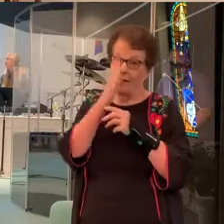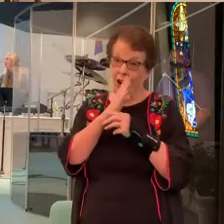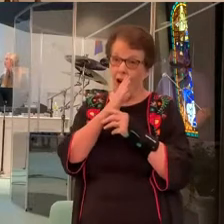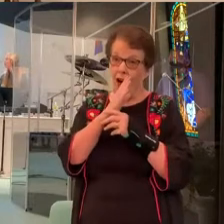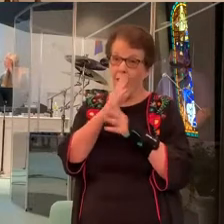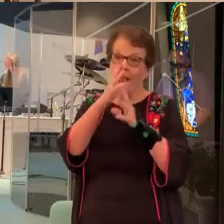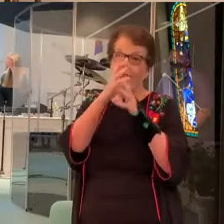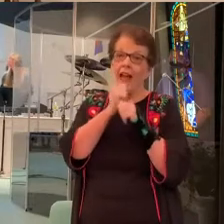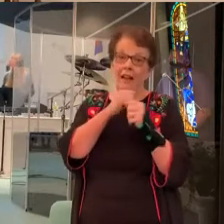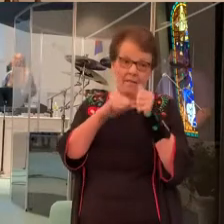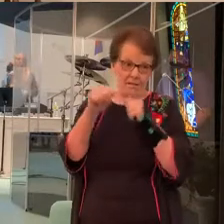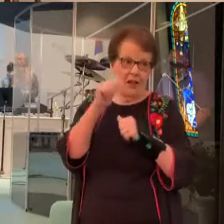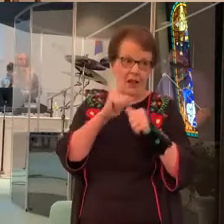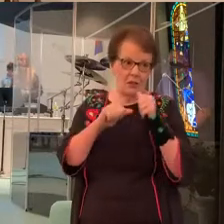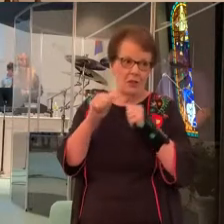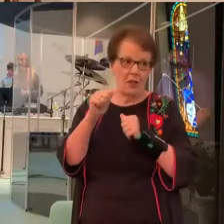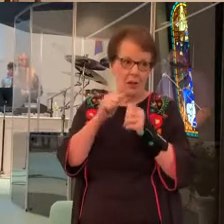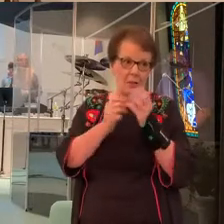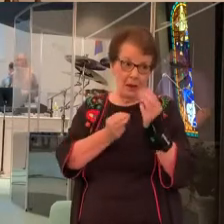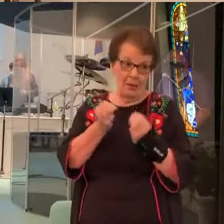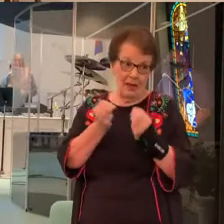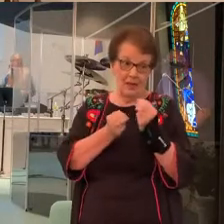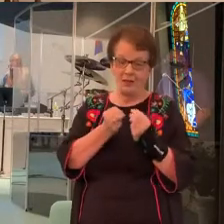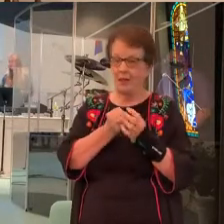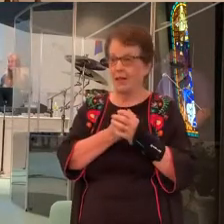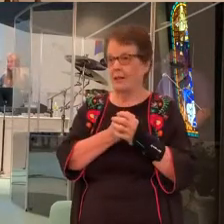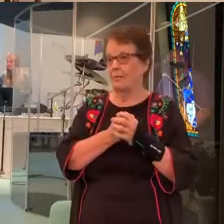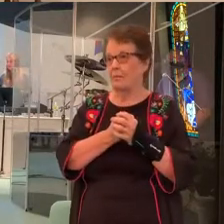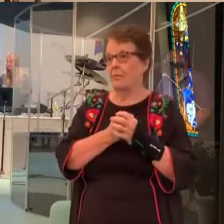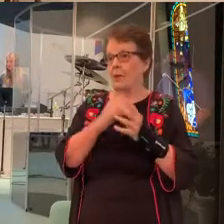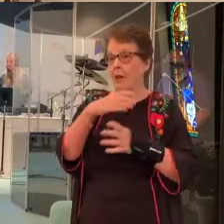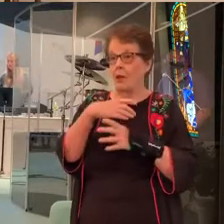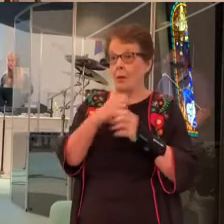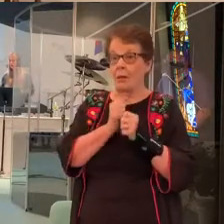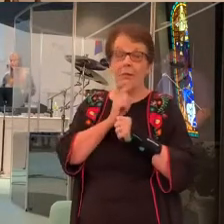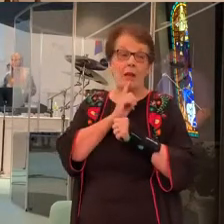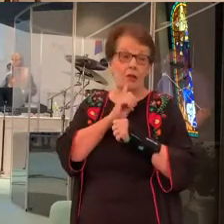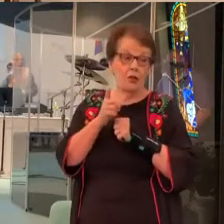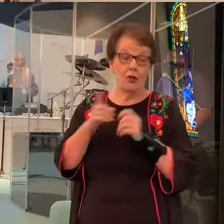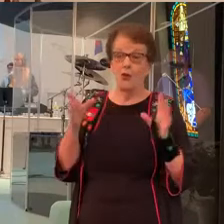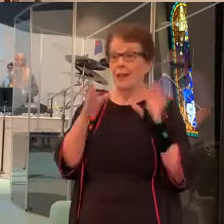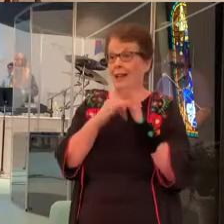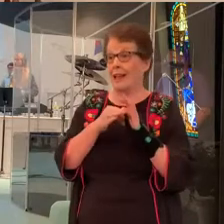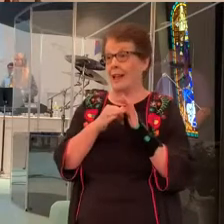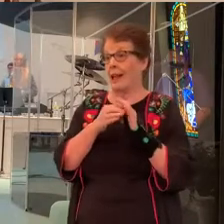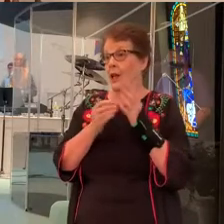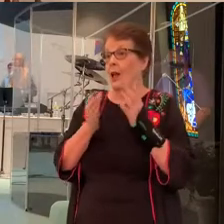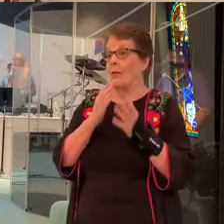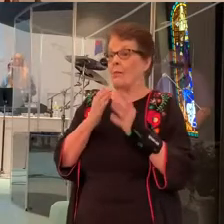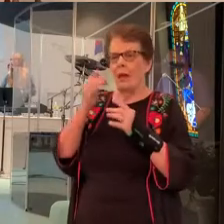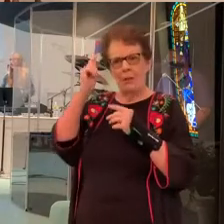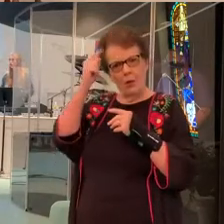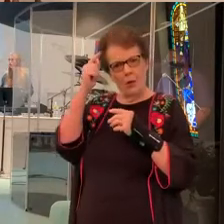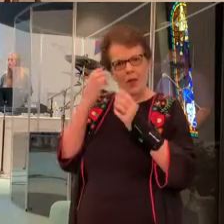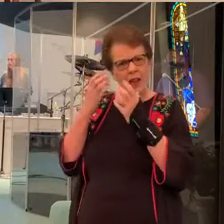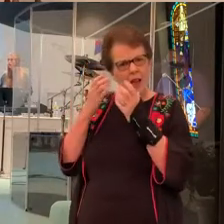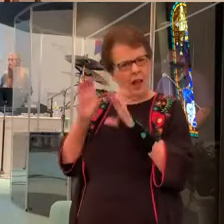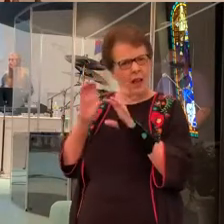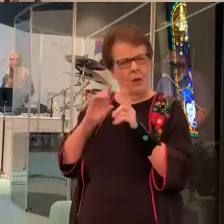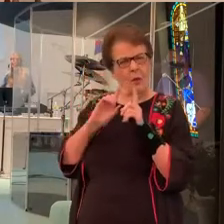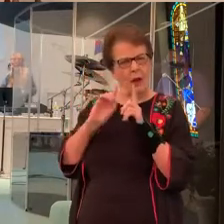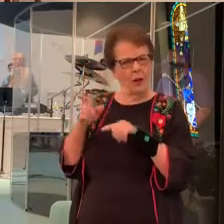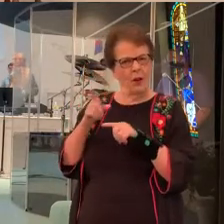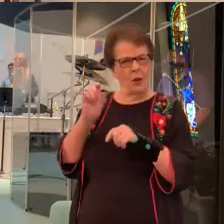and ministry. And so make sure you're connecting in there. You might be thinking, well, I don't really want to go to Sunday school. Why would you not? Why would you not